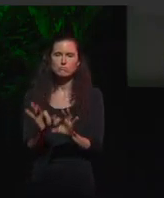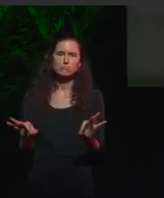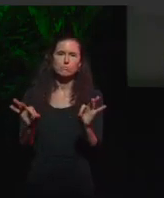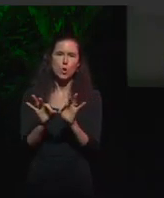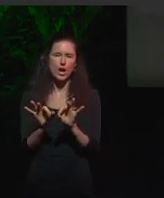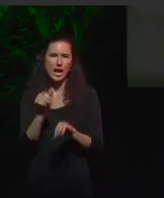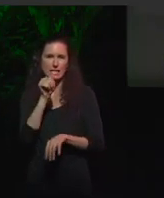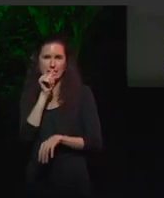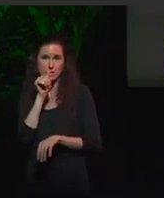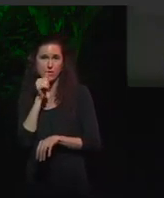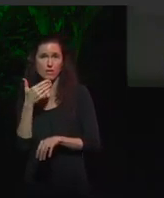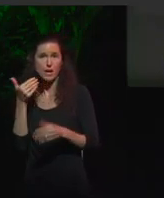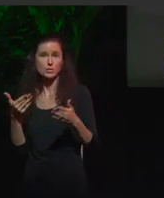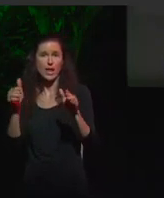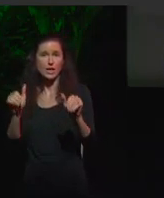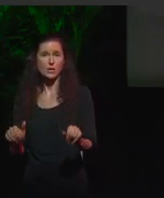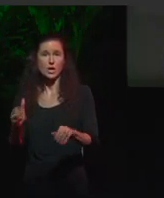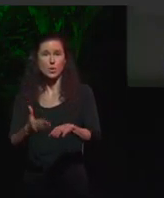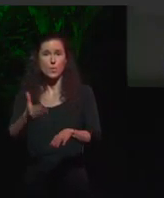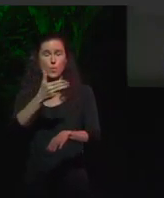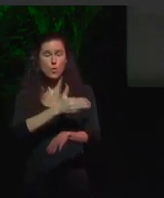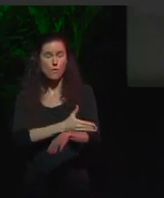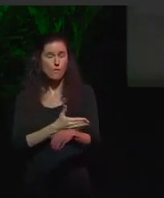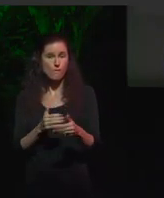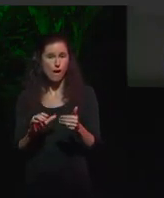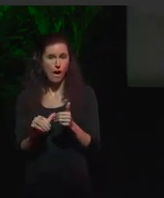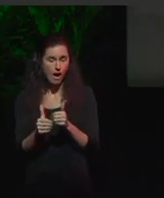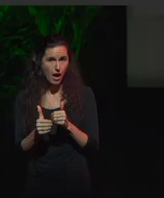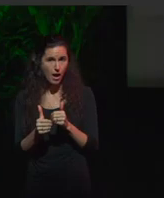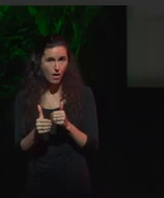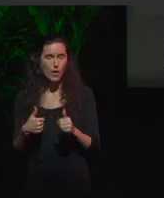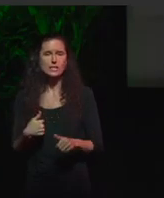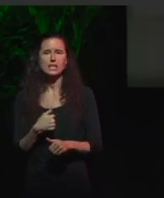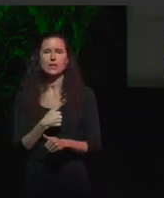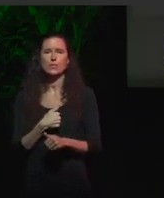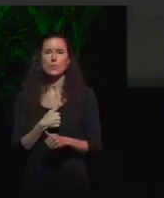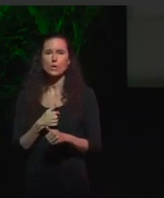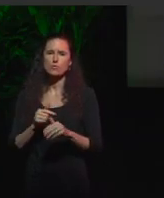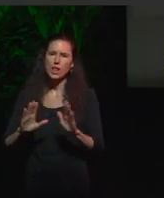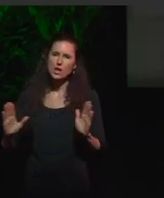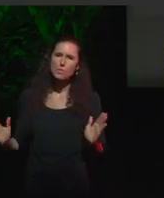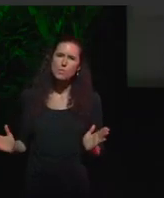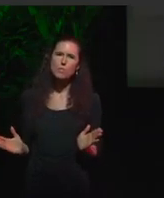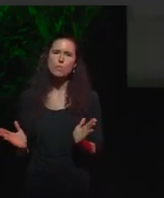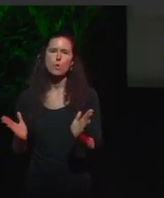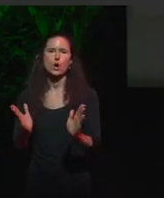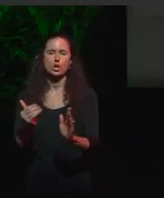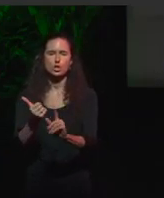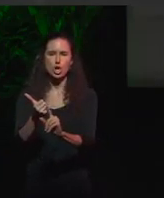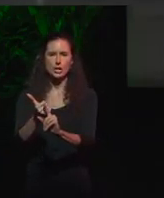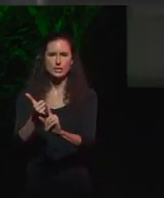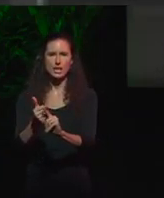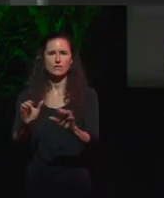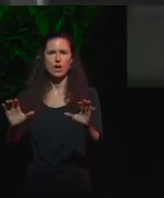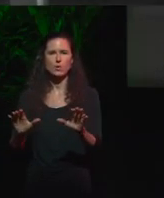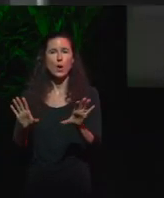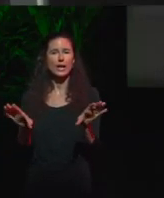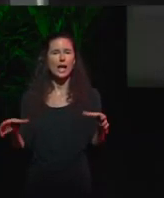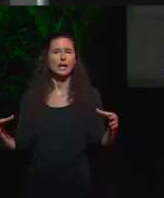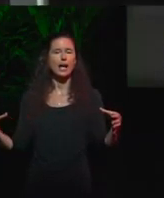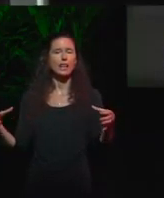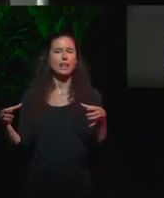way for us to advance the plot, is if we take ourselves and push ourselves from just doing it